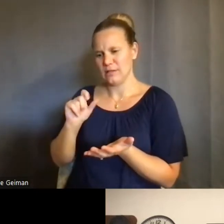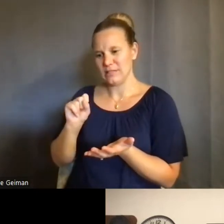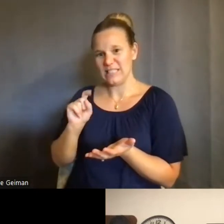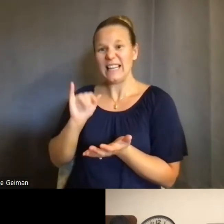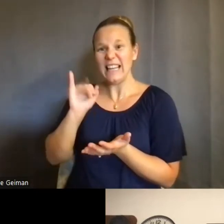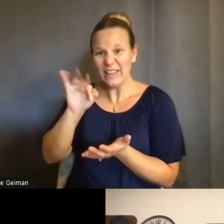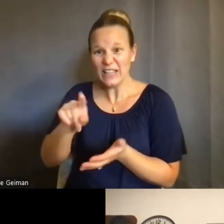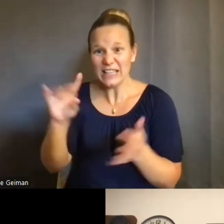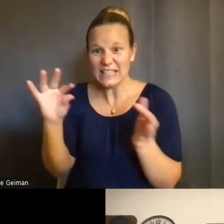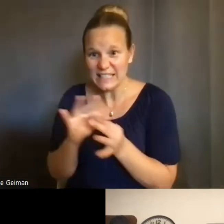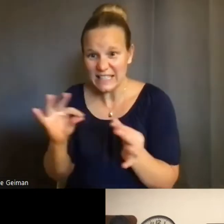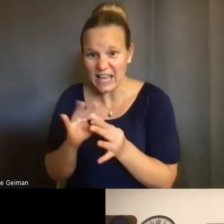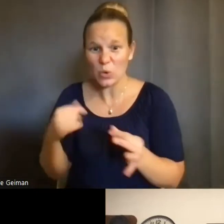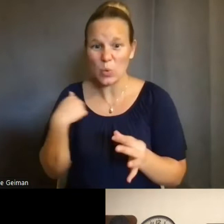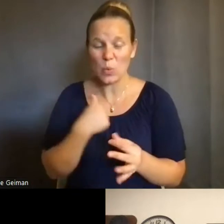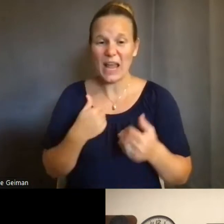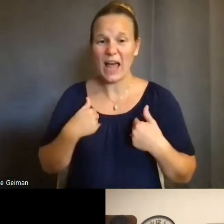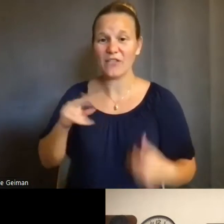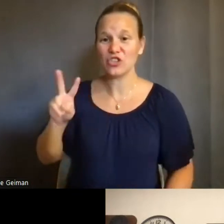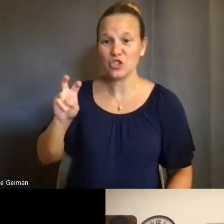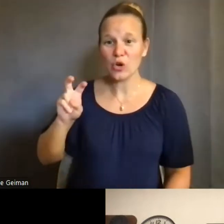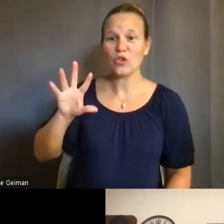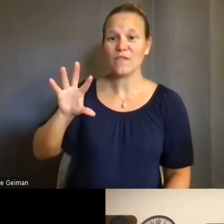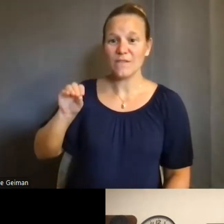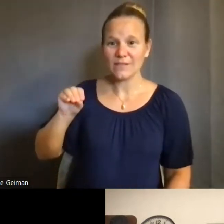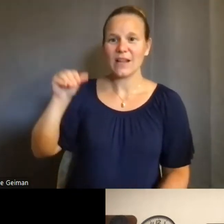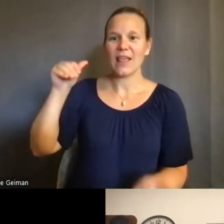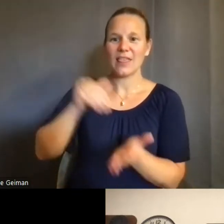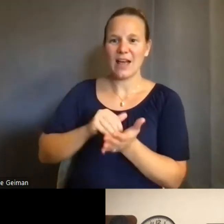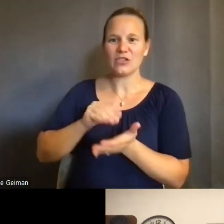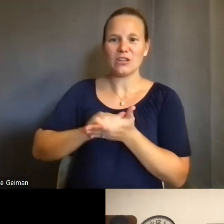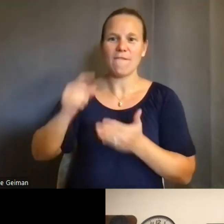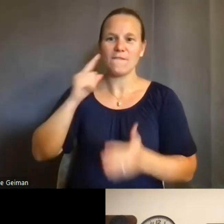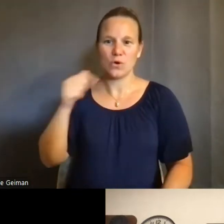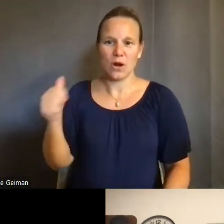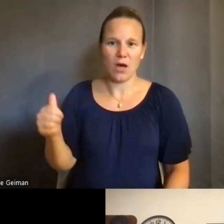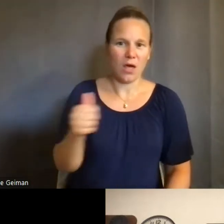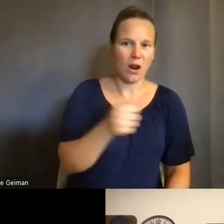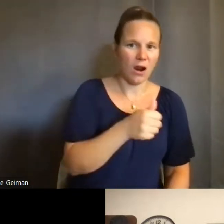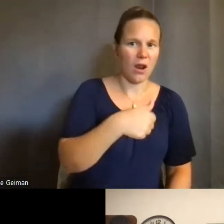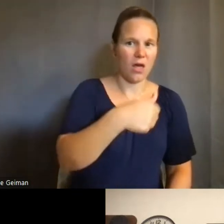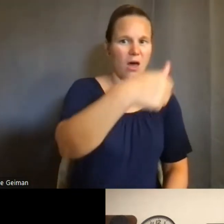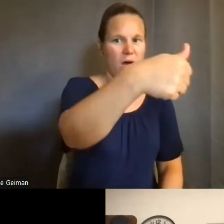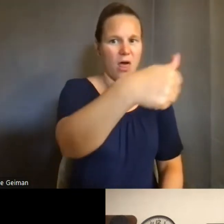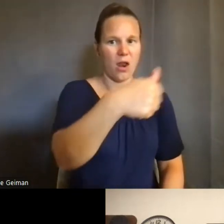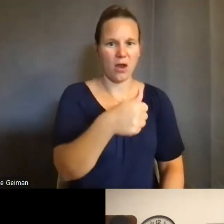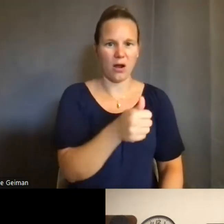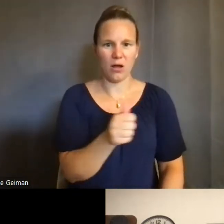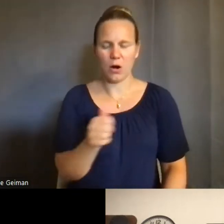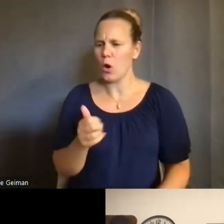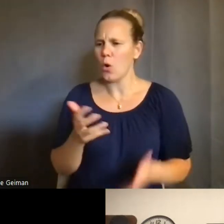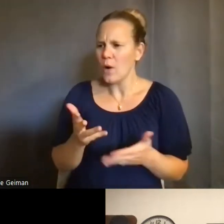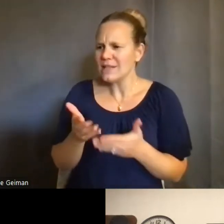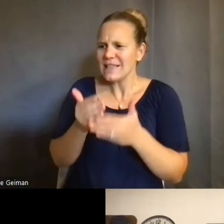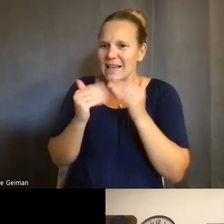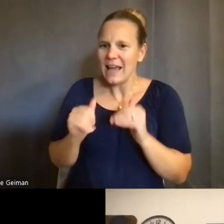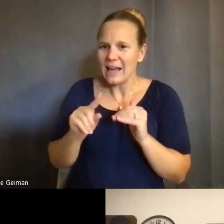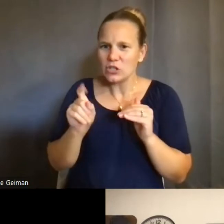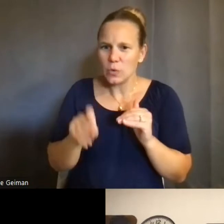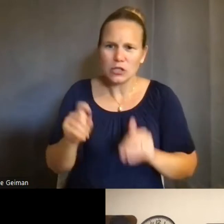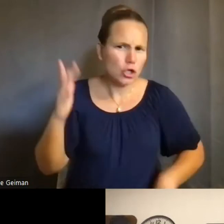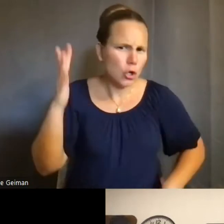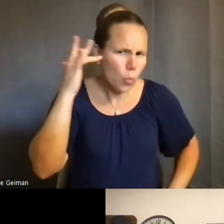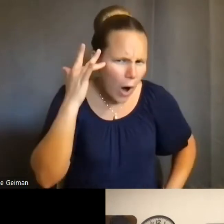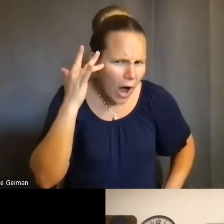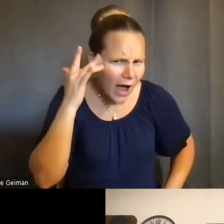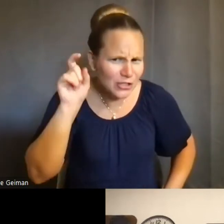says we have a $250,000 budget for travel, what question should we ask next? I would say, why do you